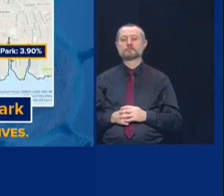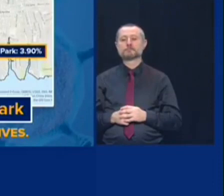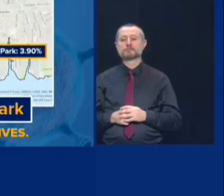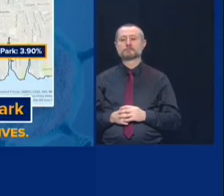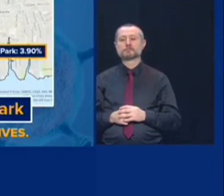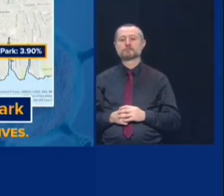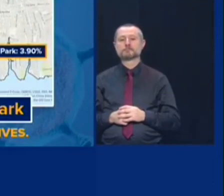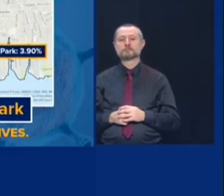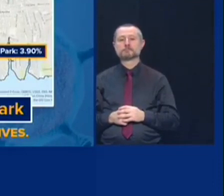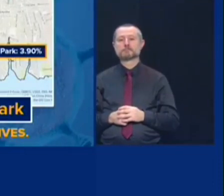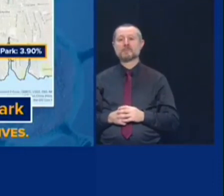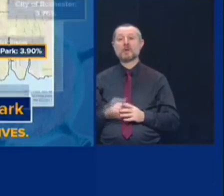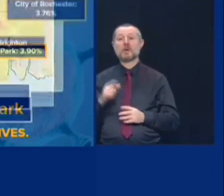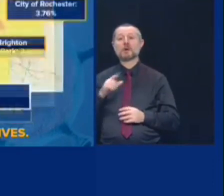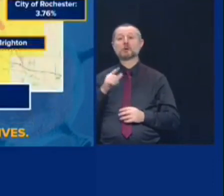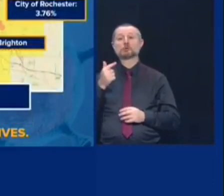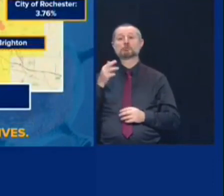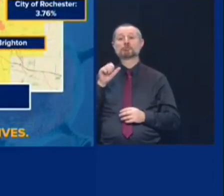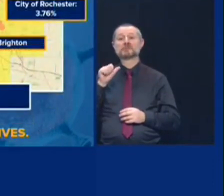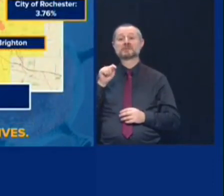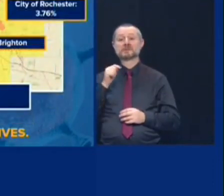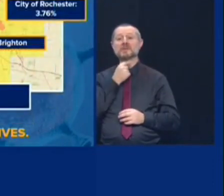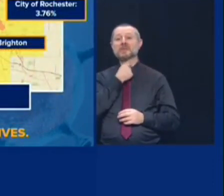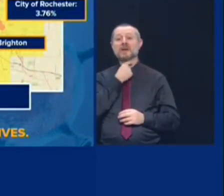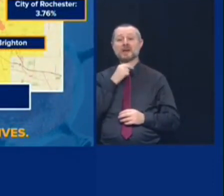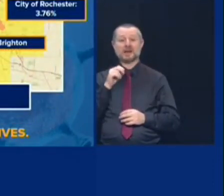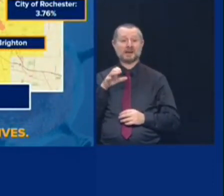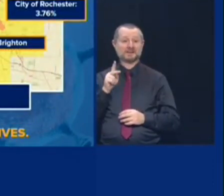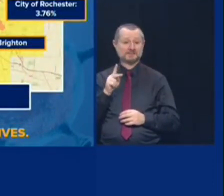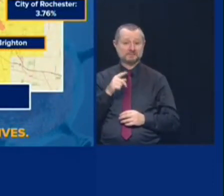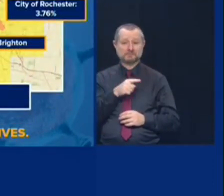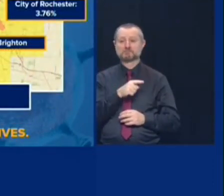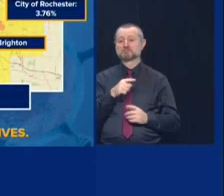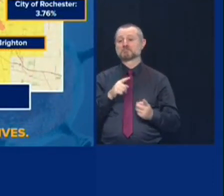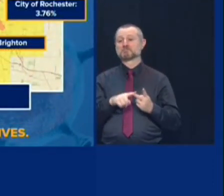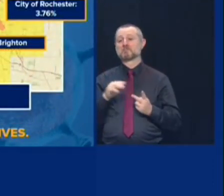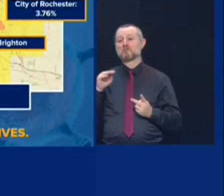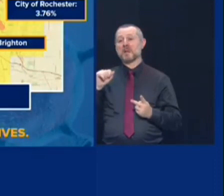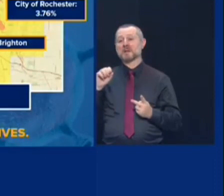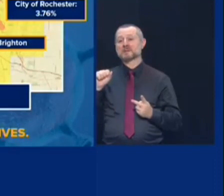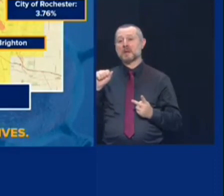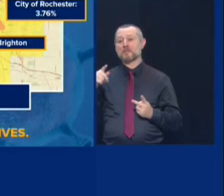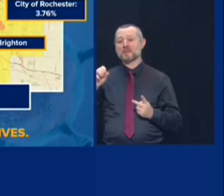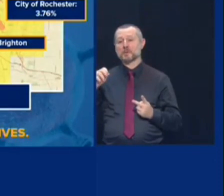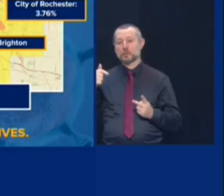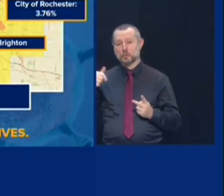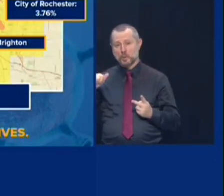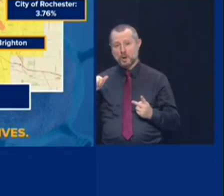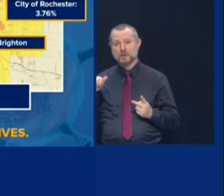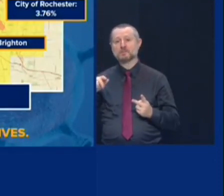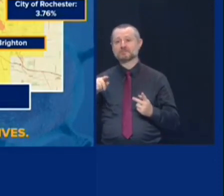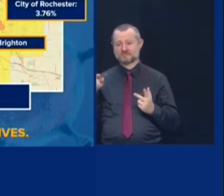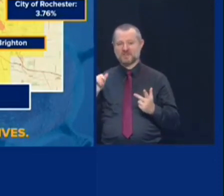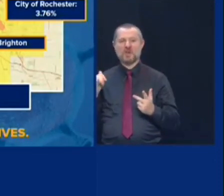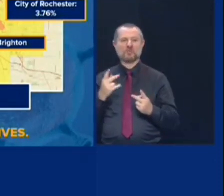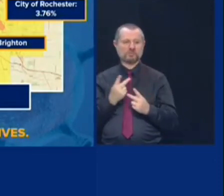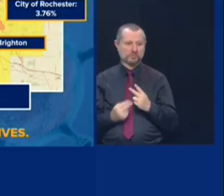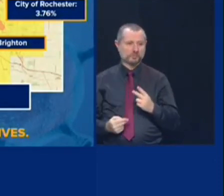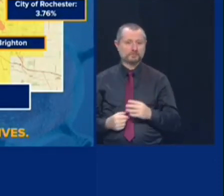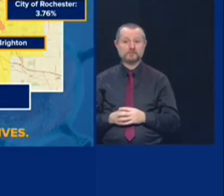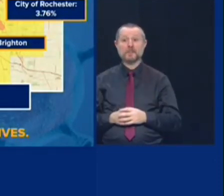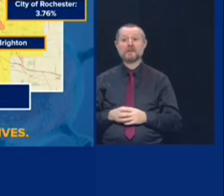Great Neck and Massapequa Park. Finger Lakes, Central New York, parts